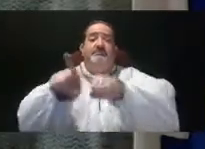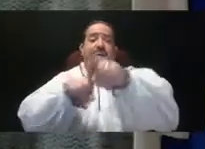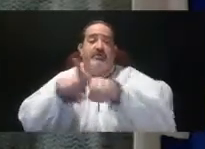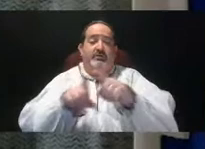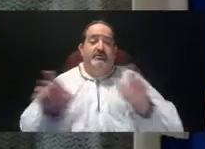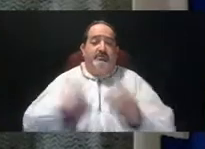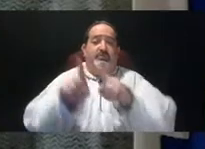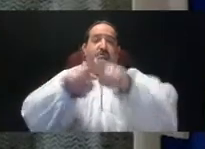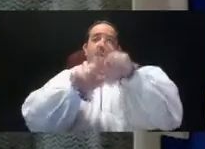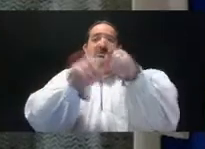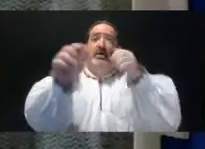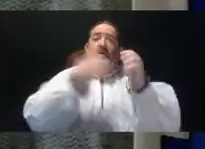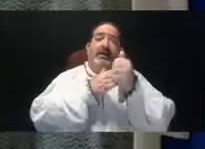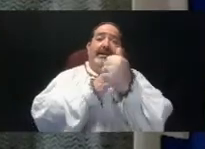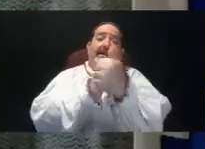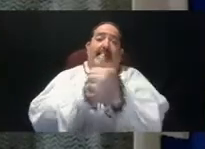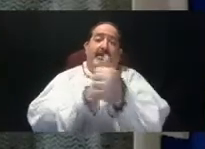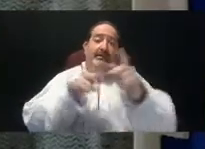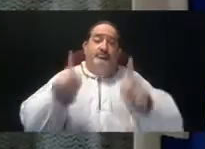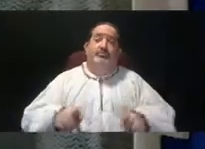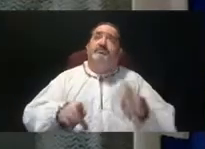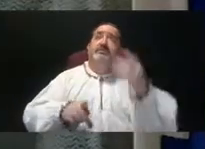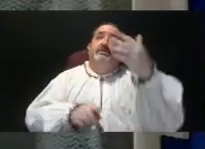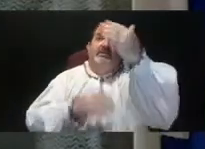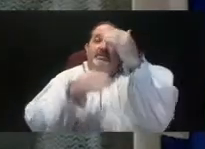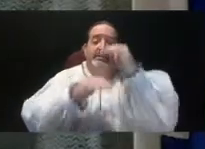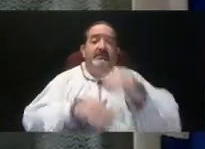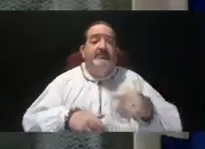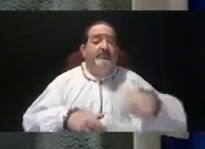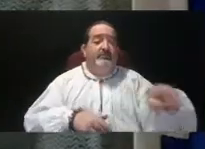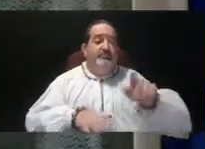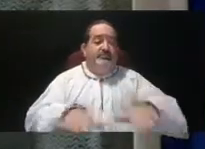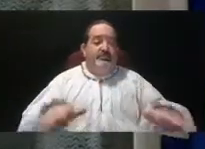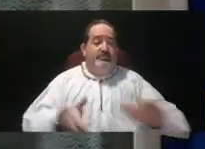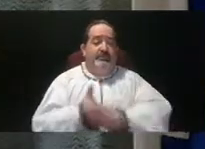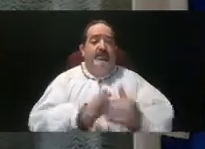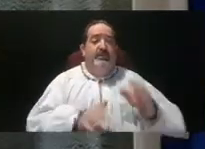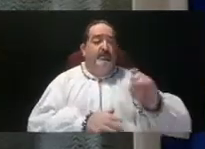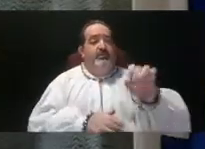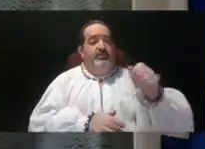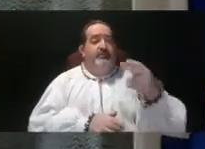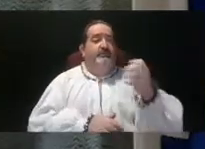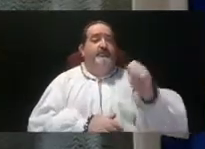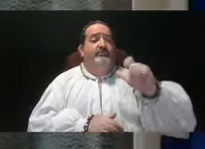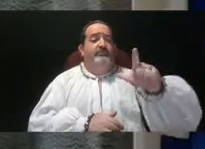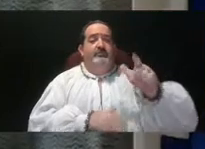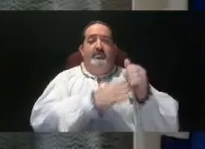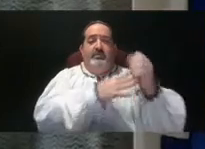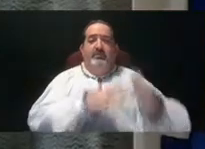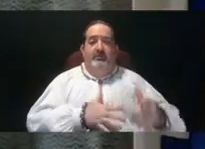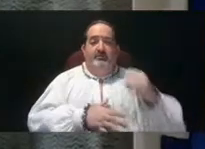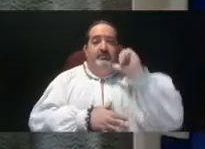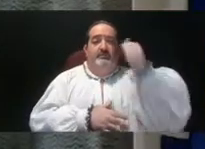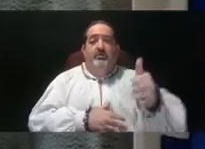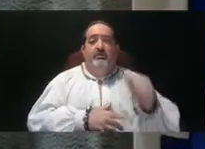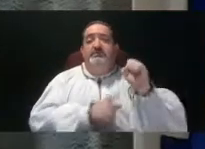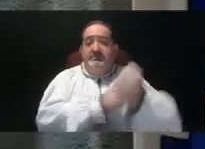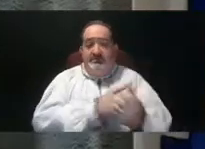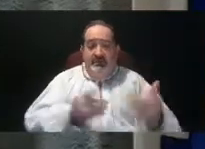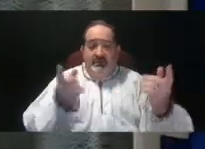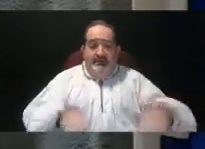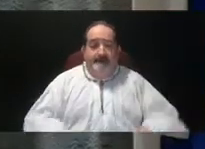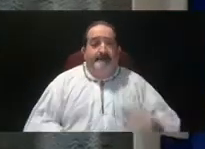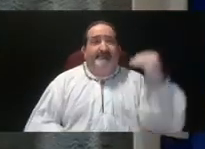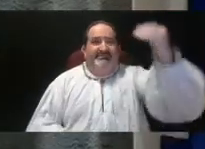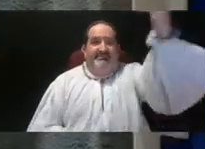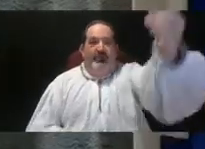star may guide one's path, so will such children become the martial leaders of tomorrow's society. Now, therefore, do we,